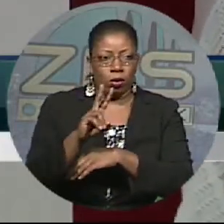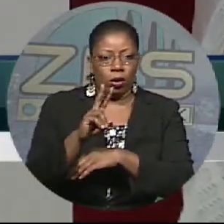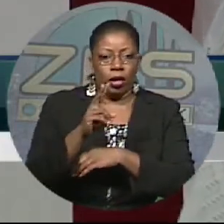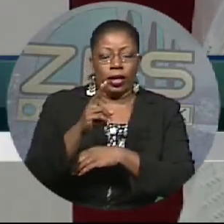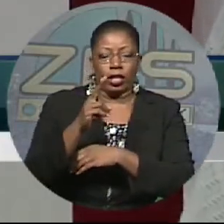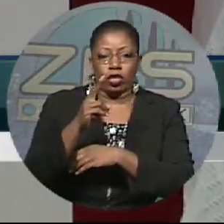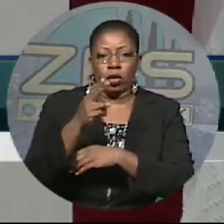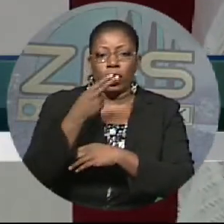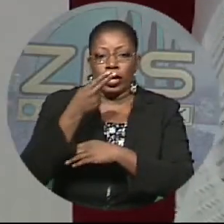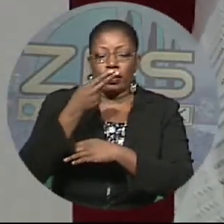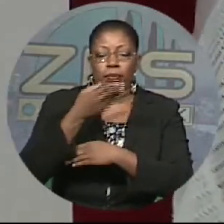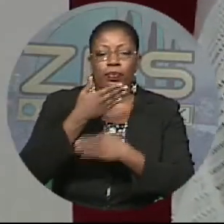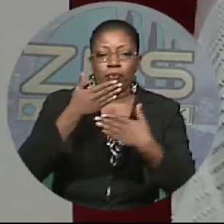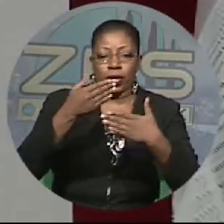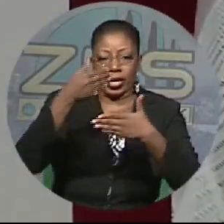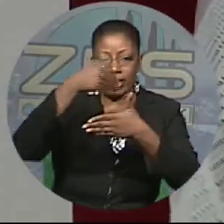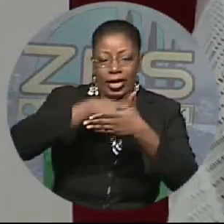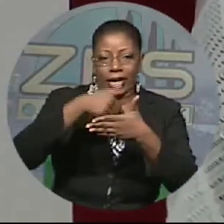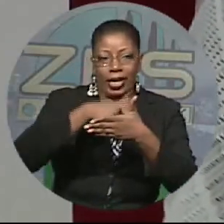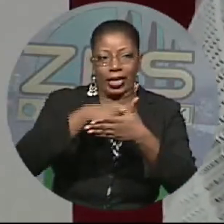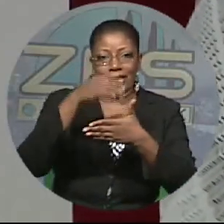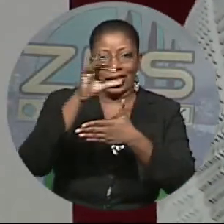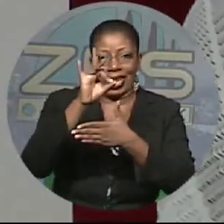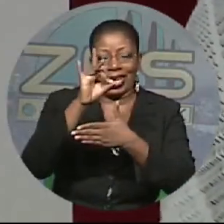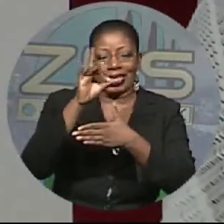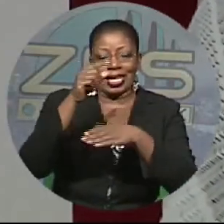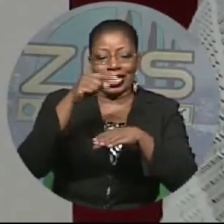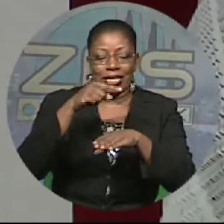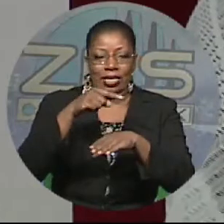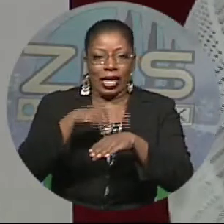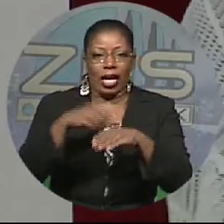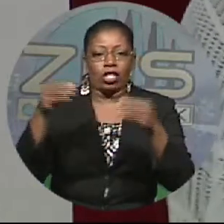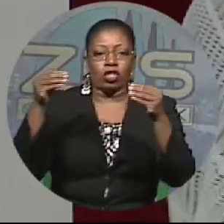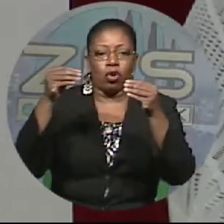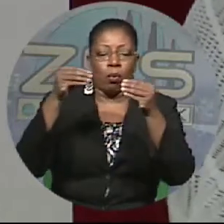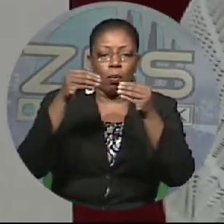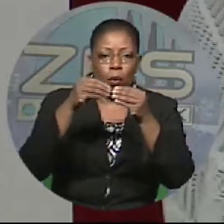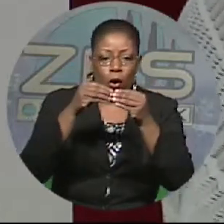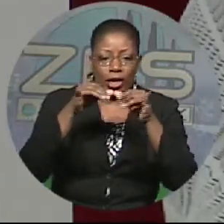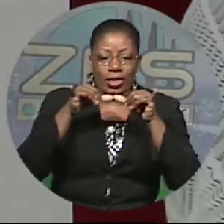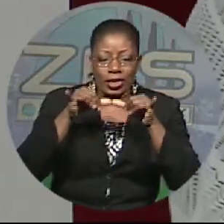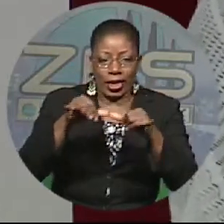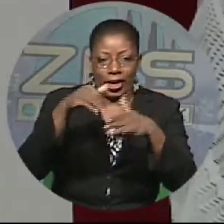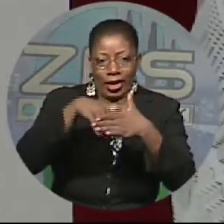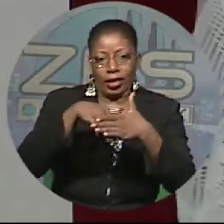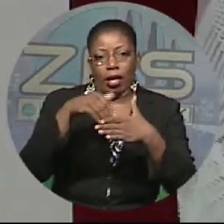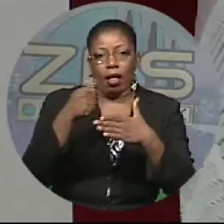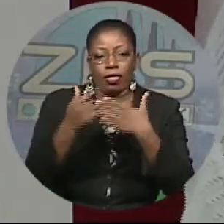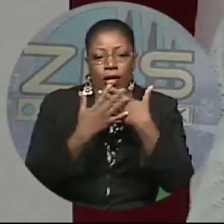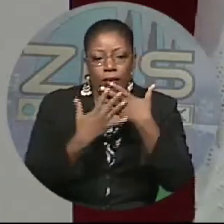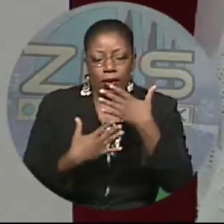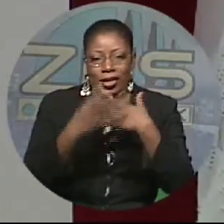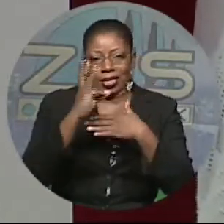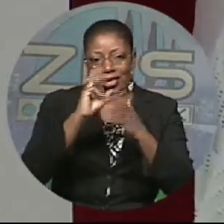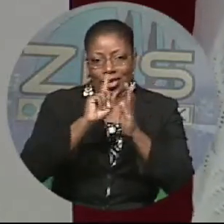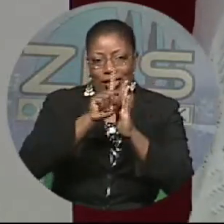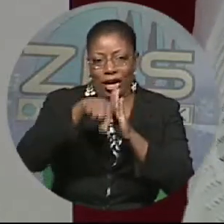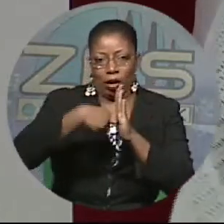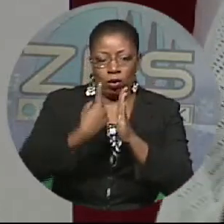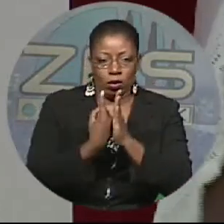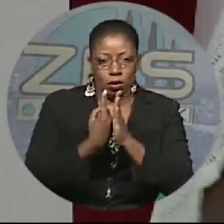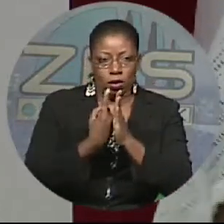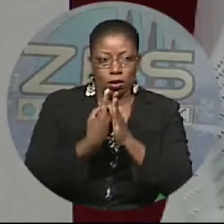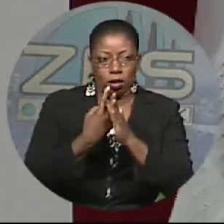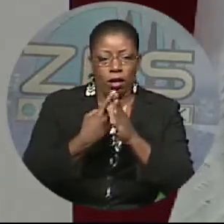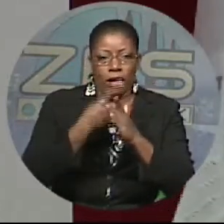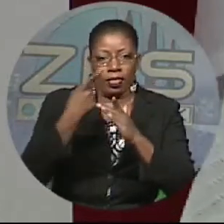is 3 to 8 times more than that of cigarettes. They stay in the blood for up to 6 hours, and